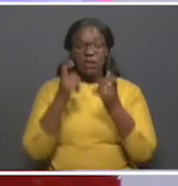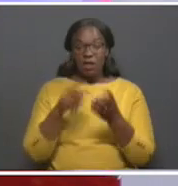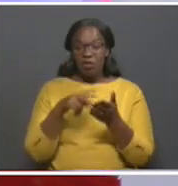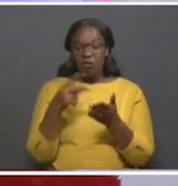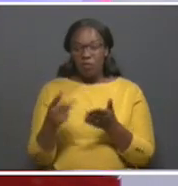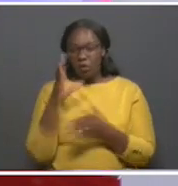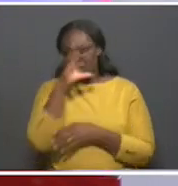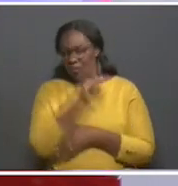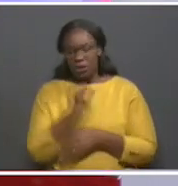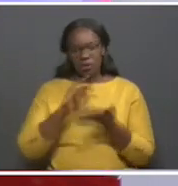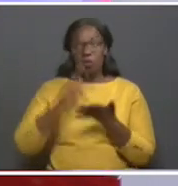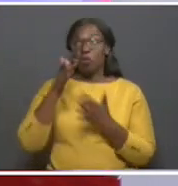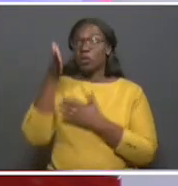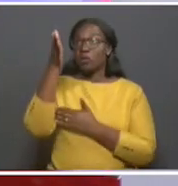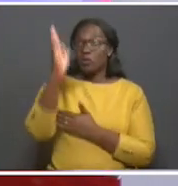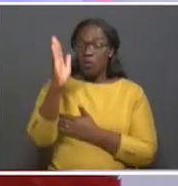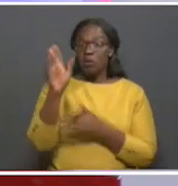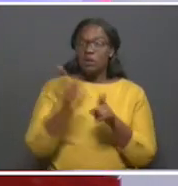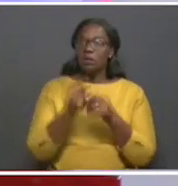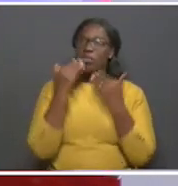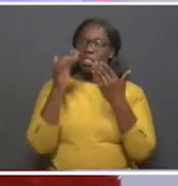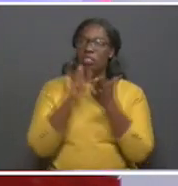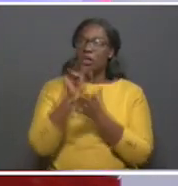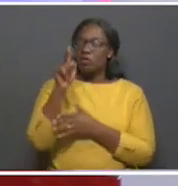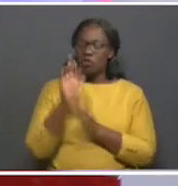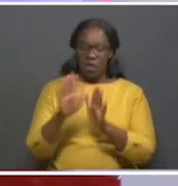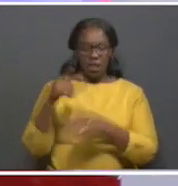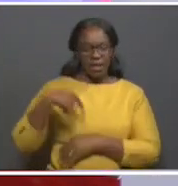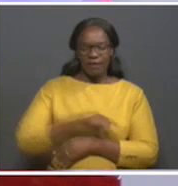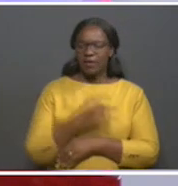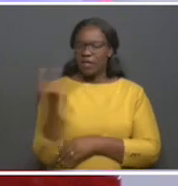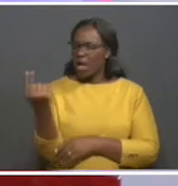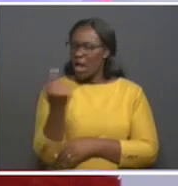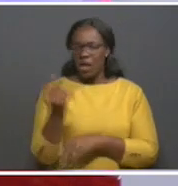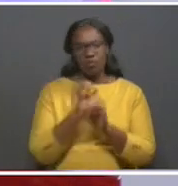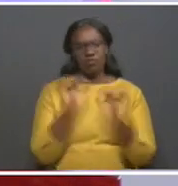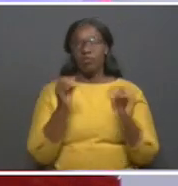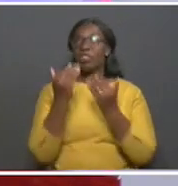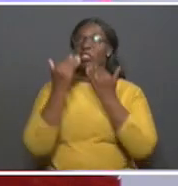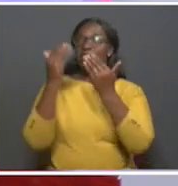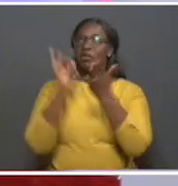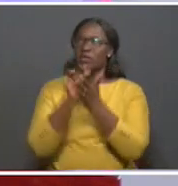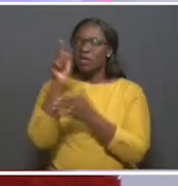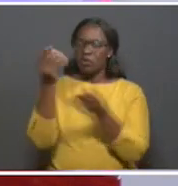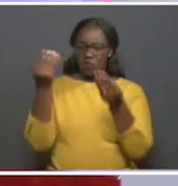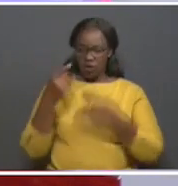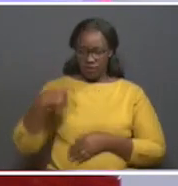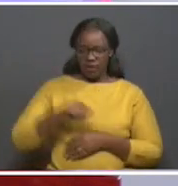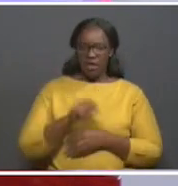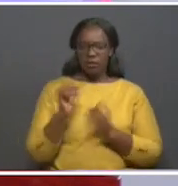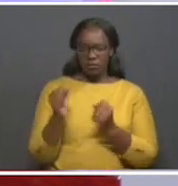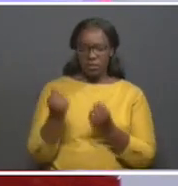of the glory of God, we thank you that you have not left us in isolation. We thank you that you have given us a